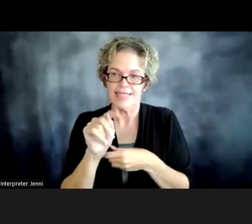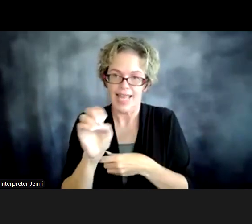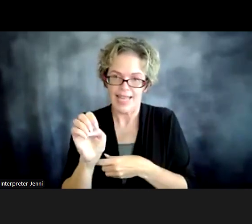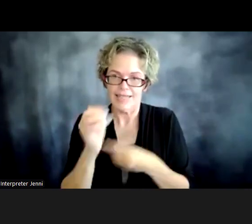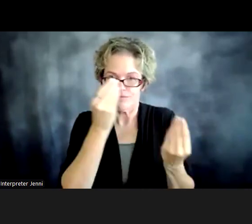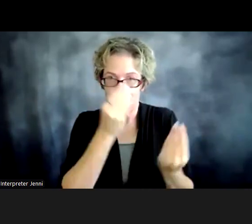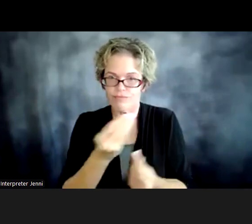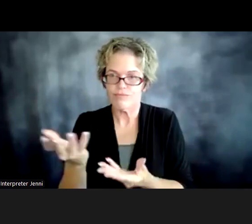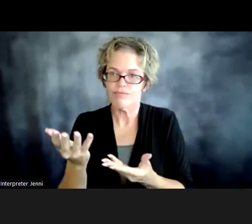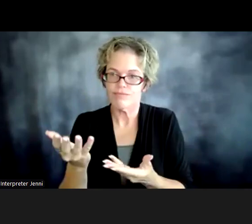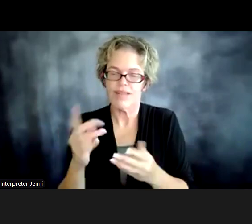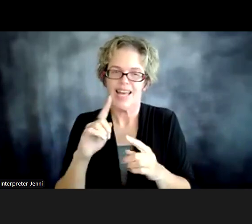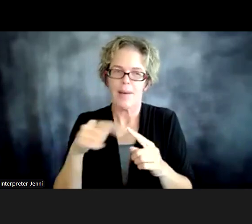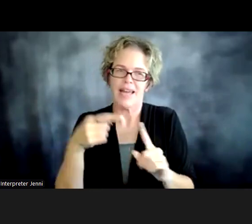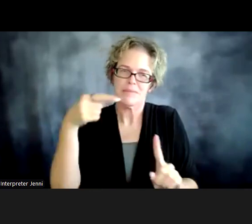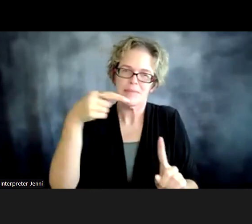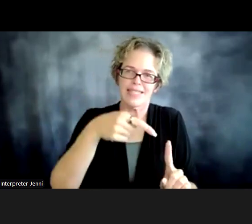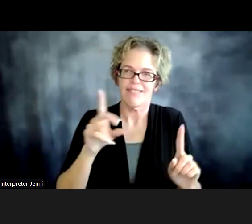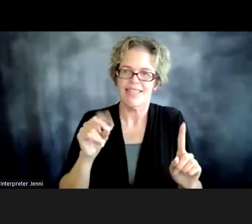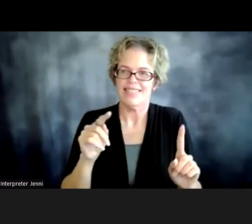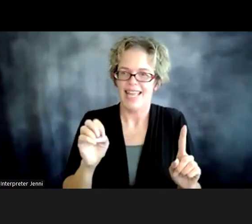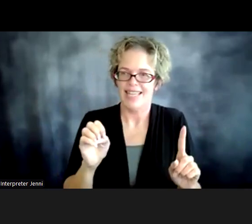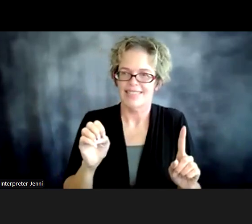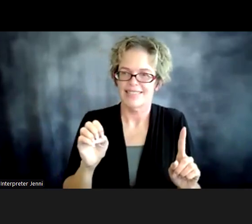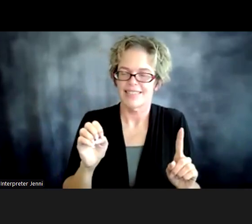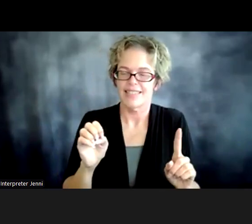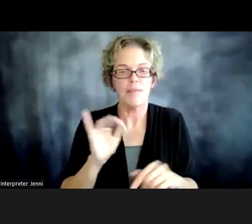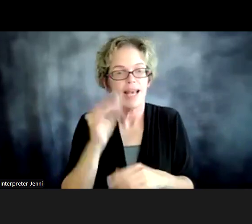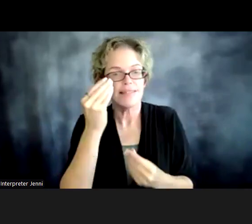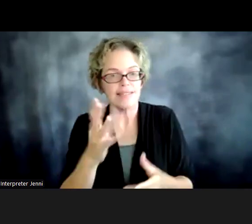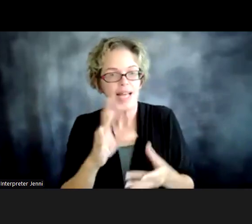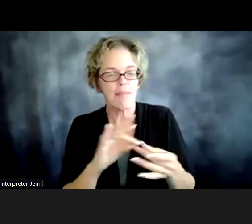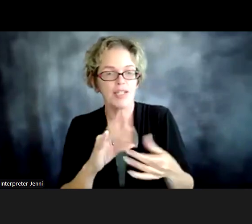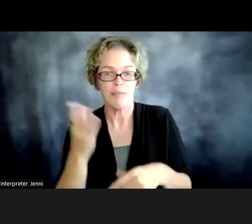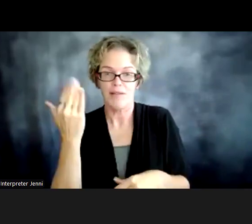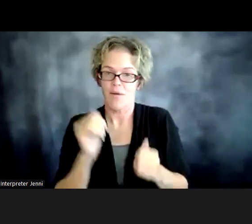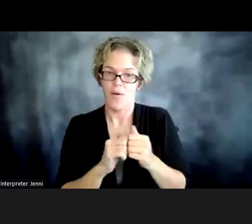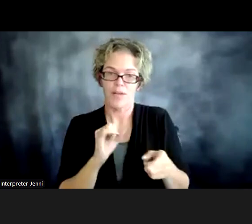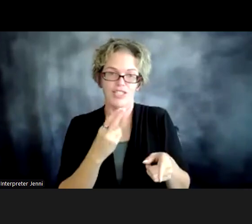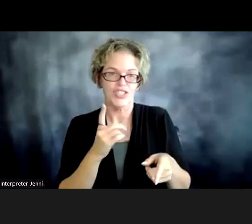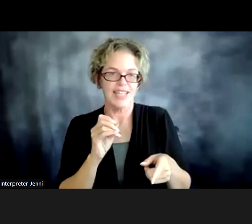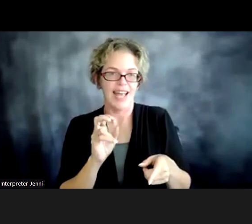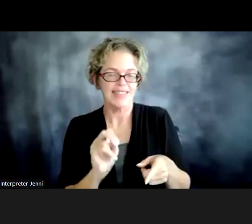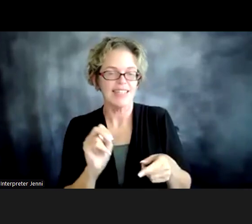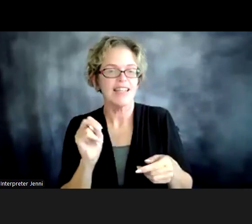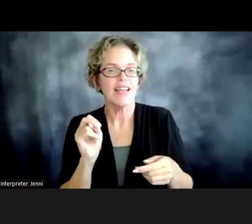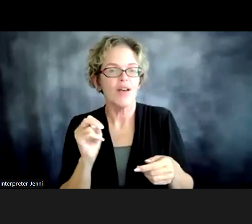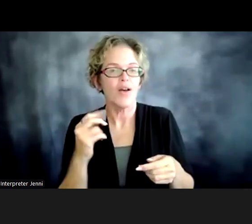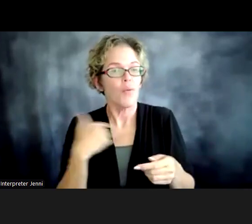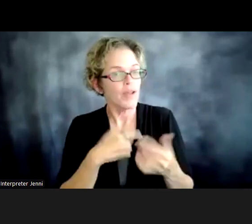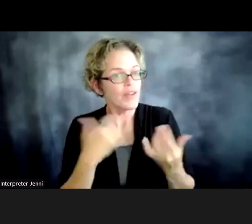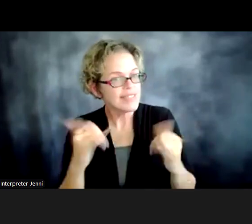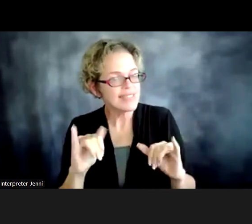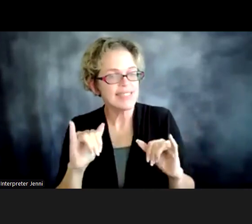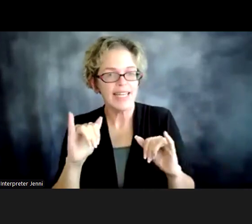data on that date. And note that, as I mentioned before with Sheldon, we are still working